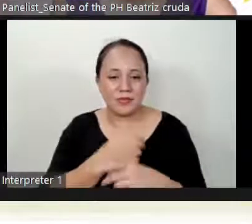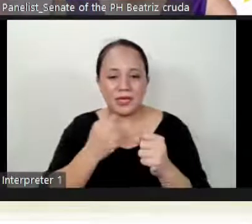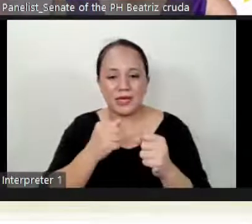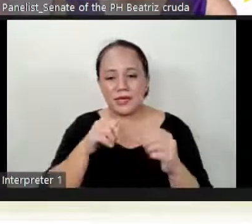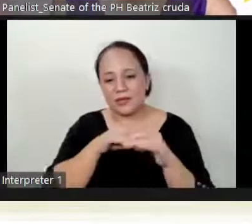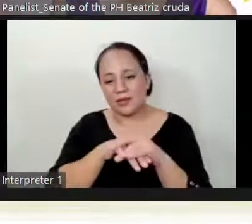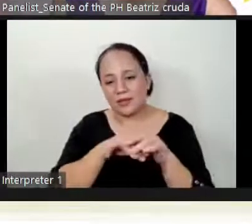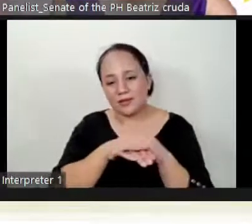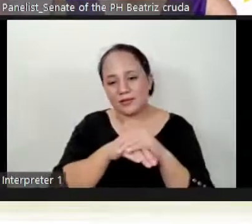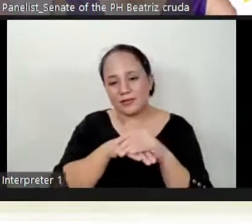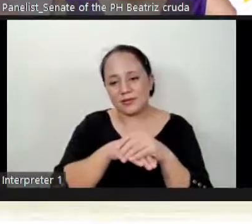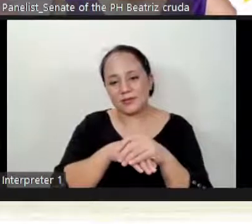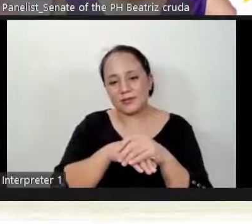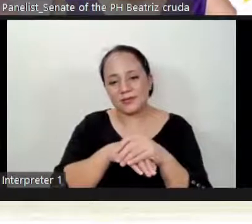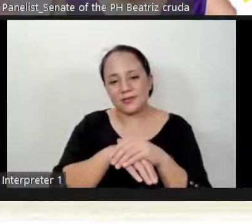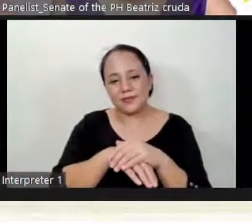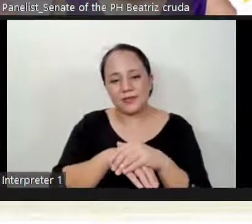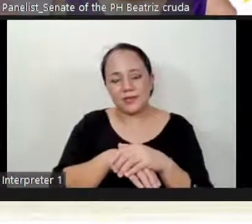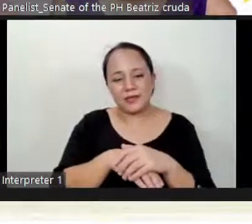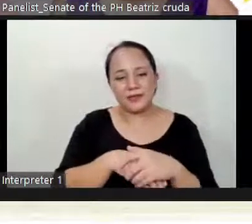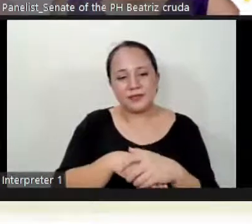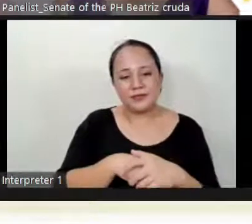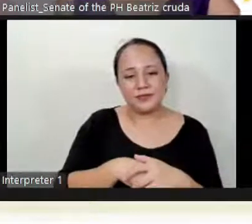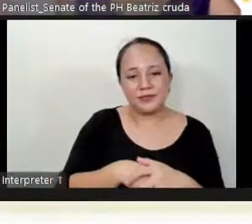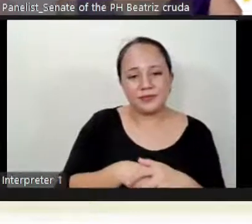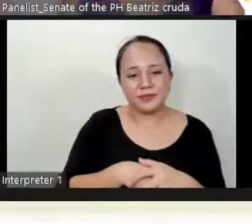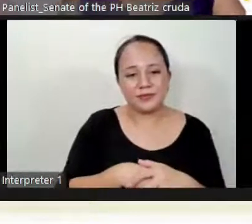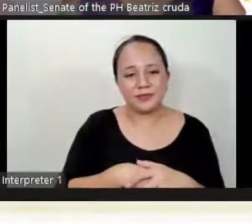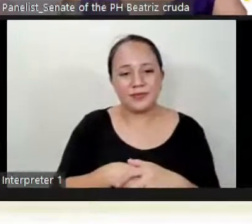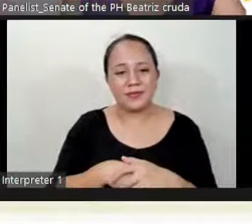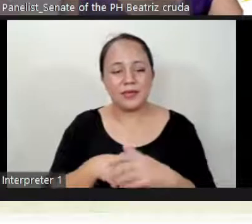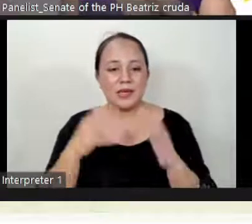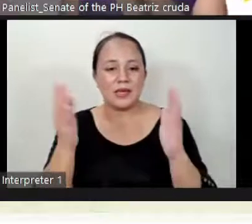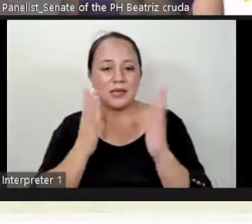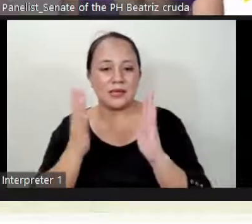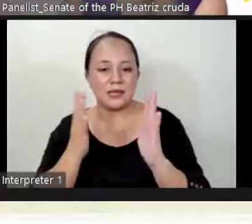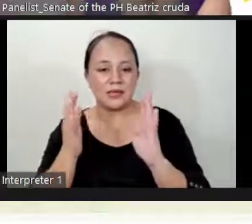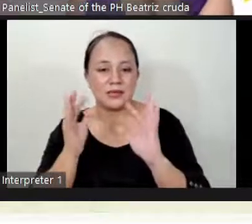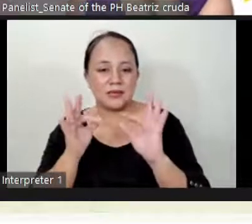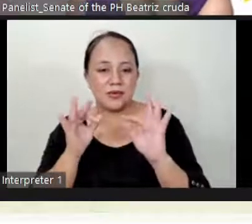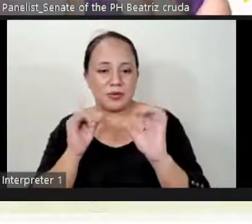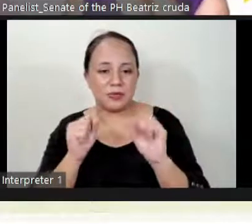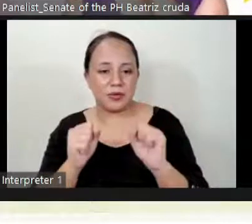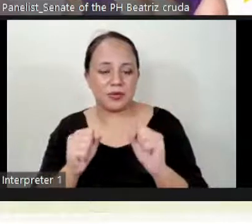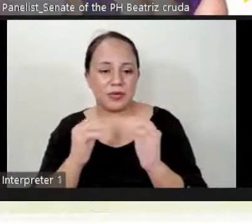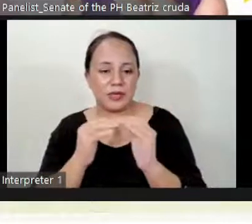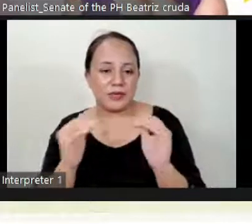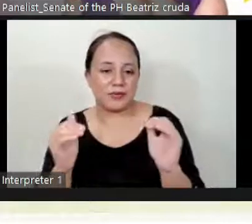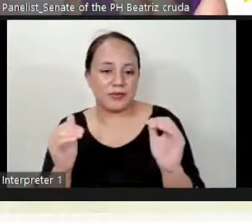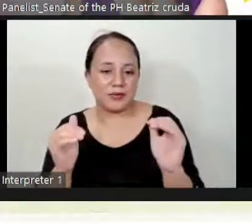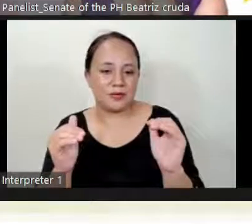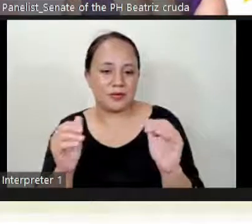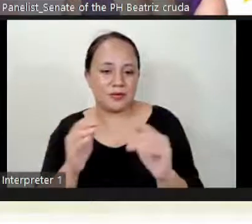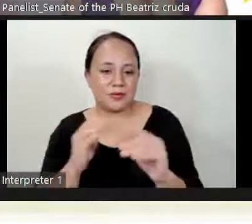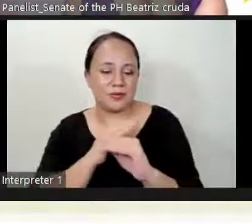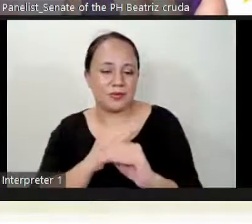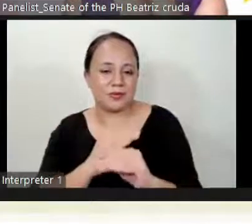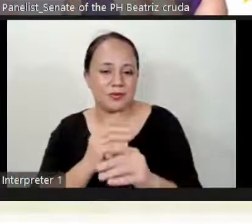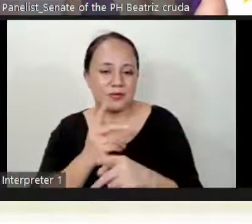access the services, if possible, at the level of preventive